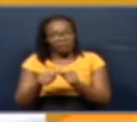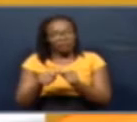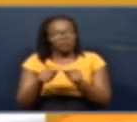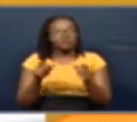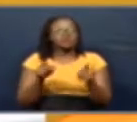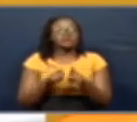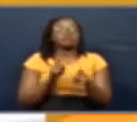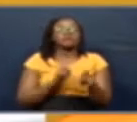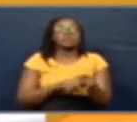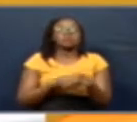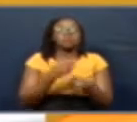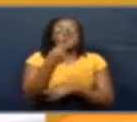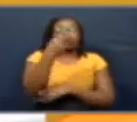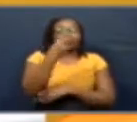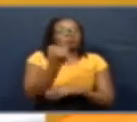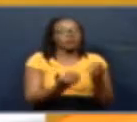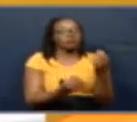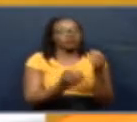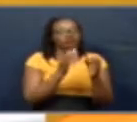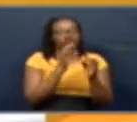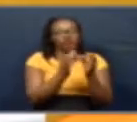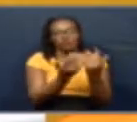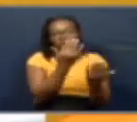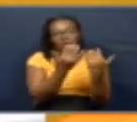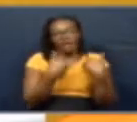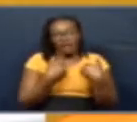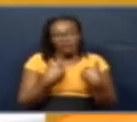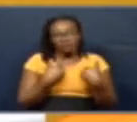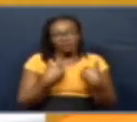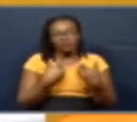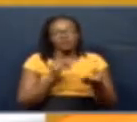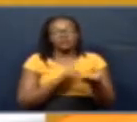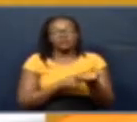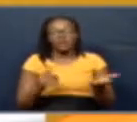happening, at Huruma, and when they are meeting at the scene of